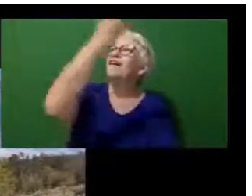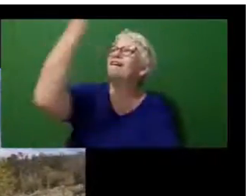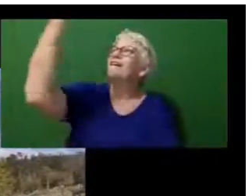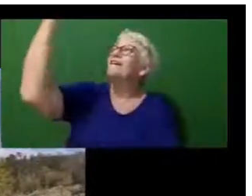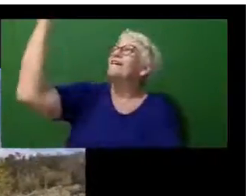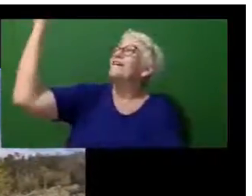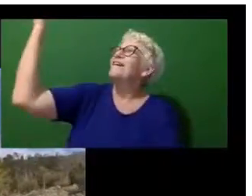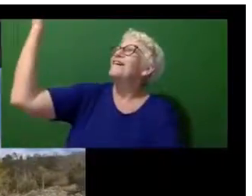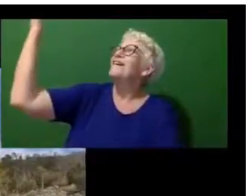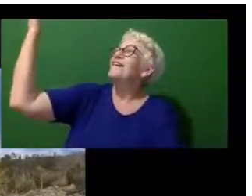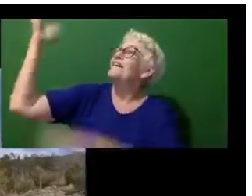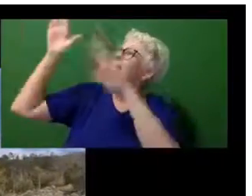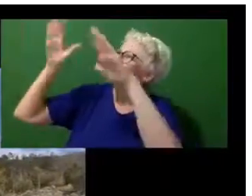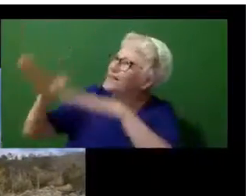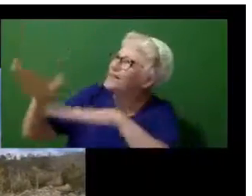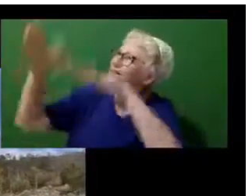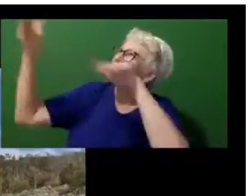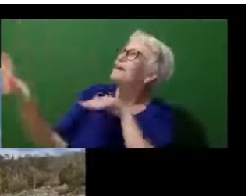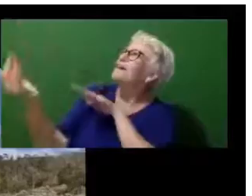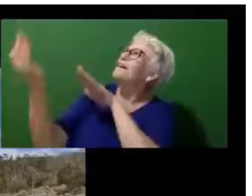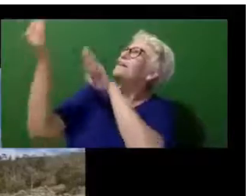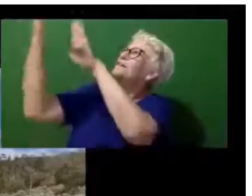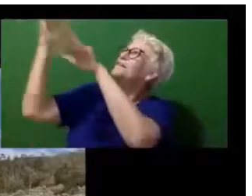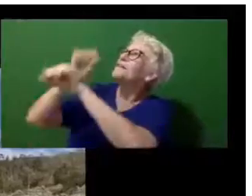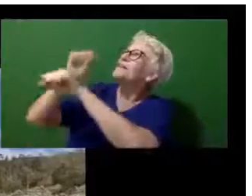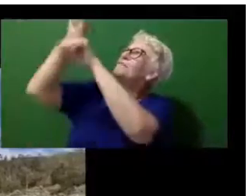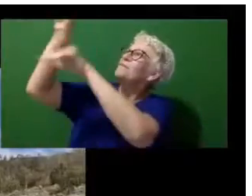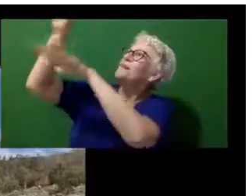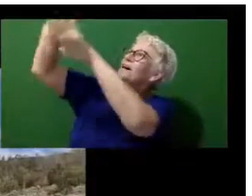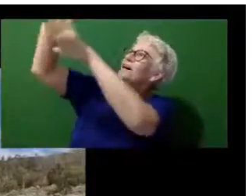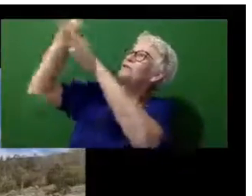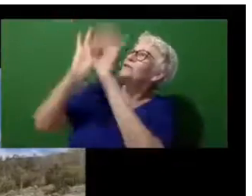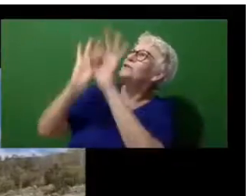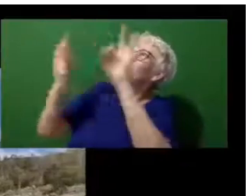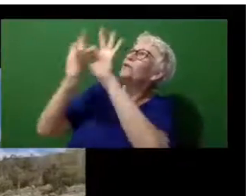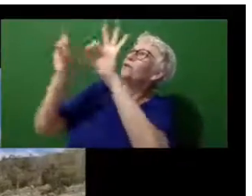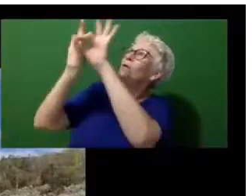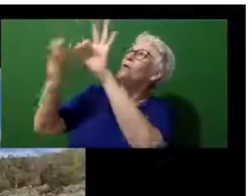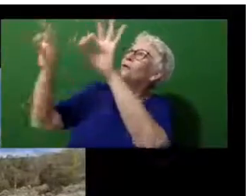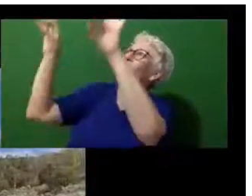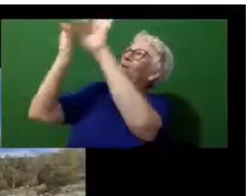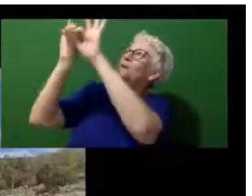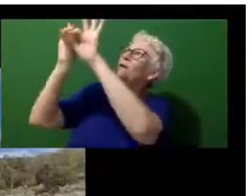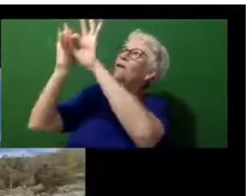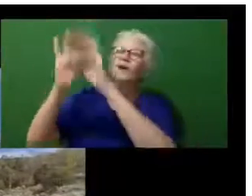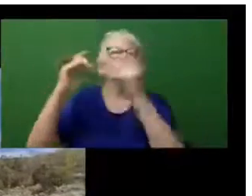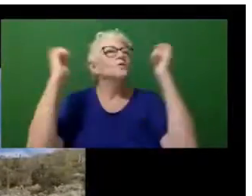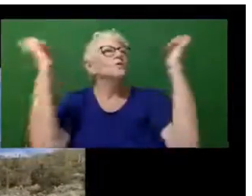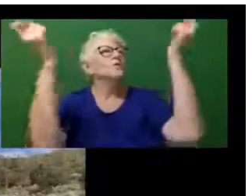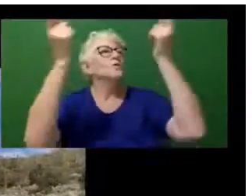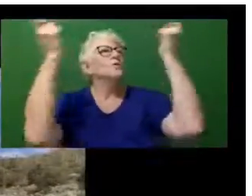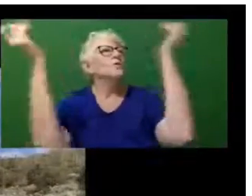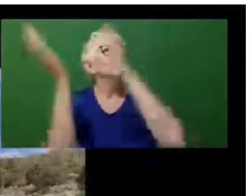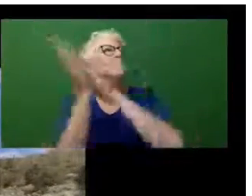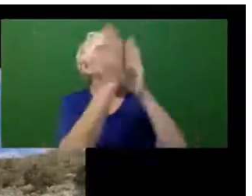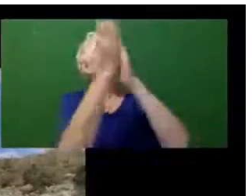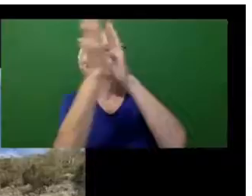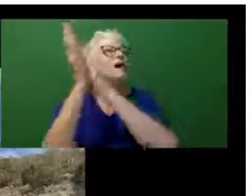Romemu Adonai Eloheinu v'ishtachavu lehar kodesho.